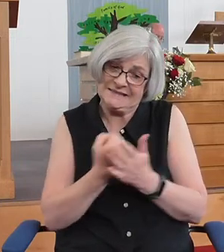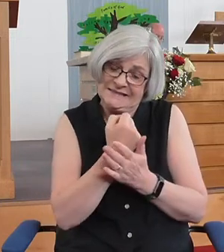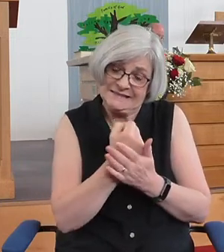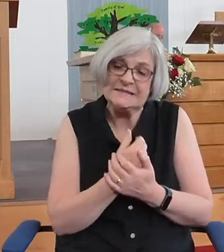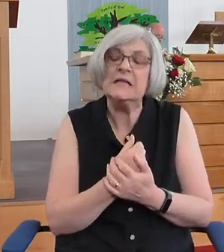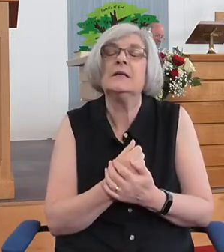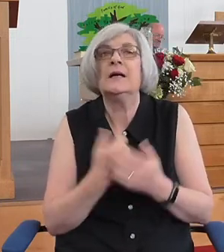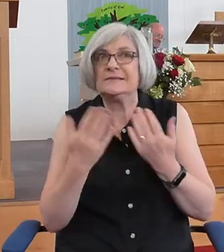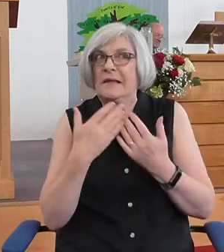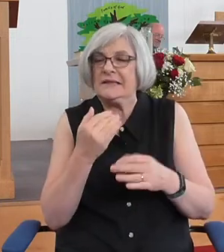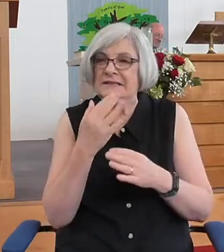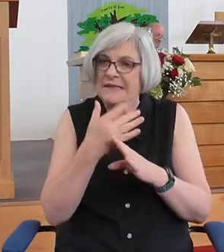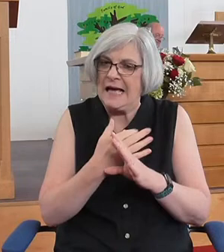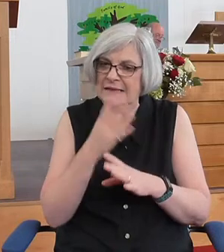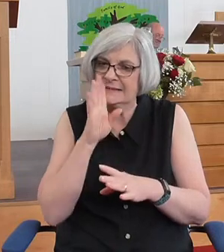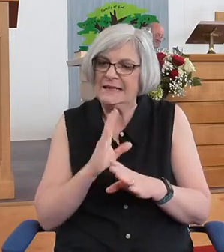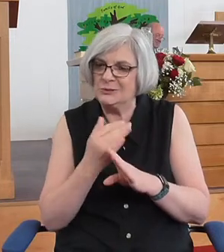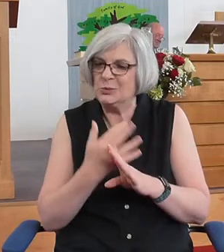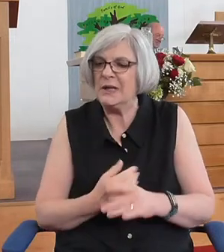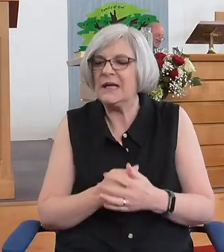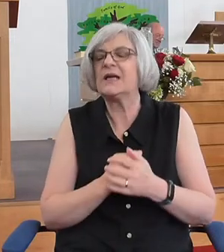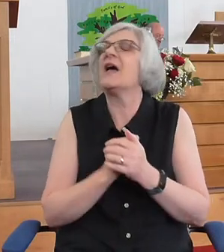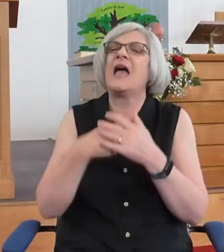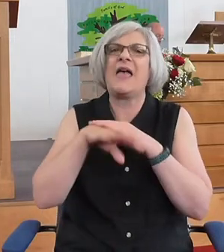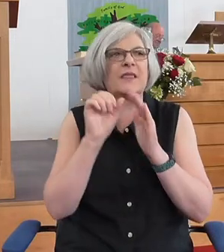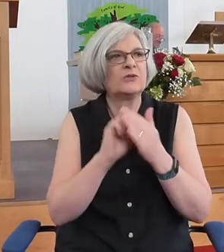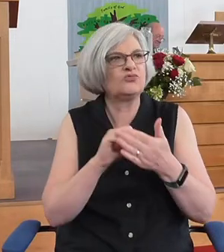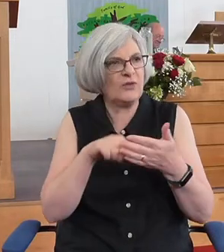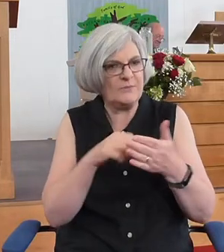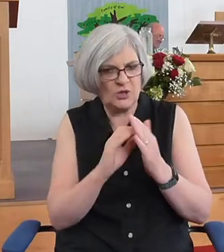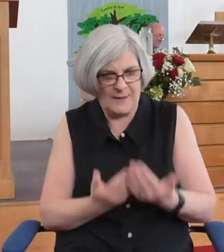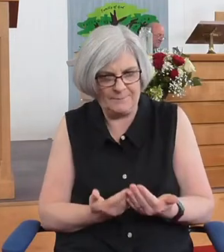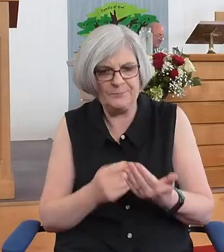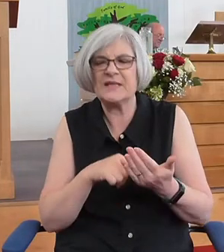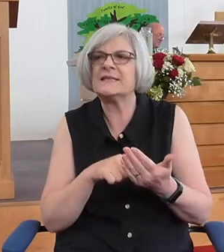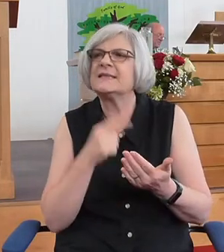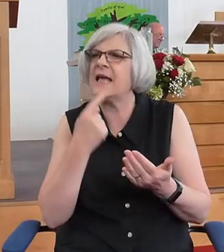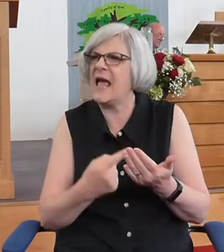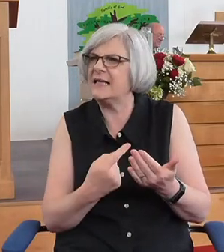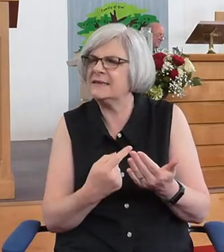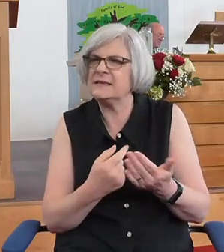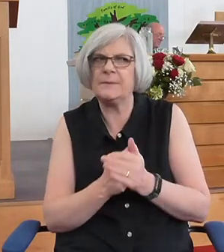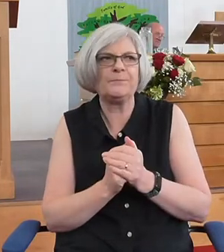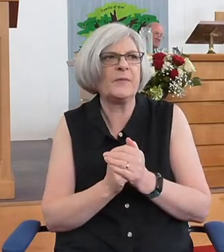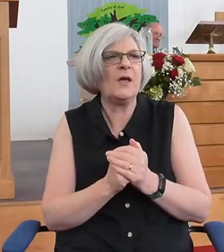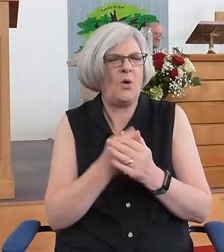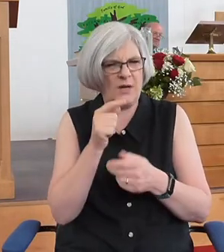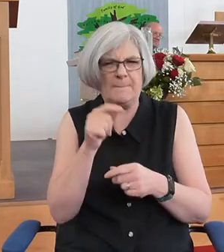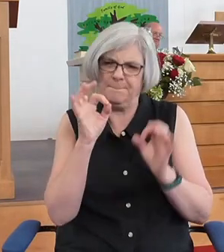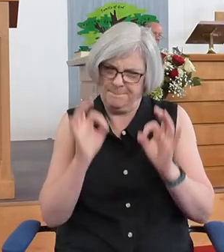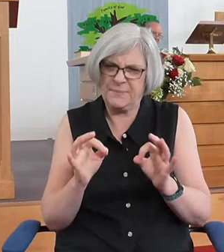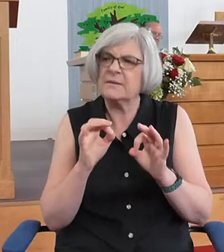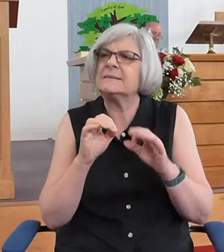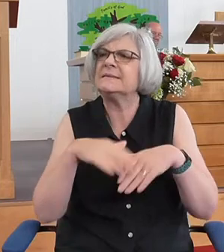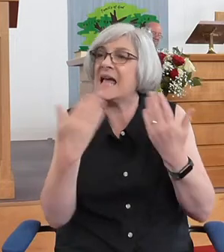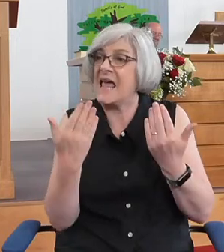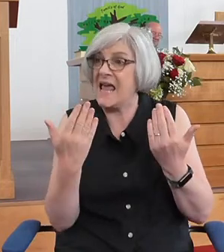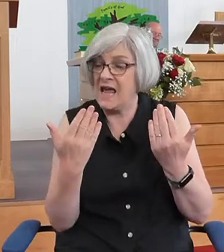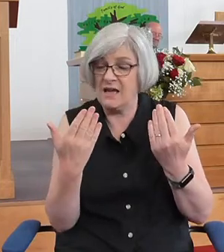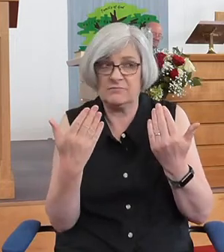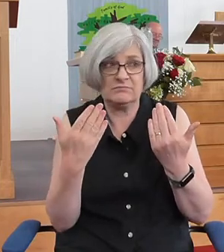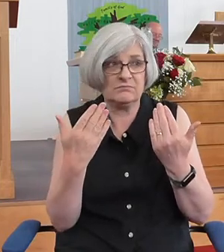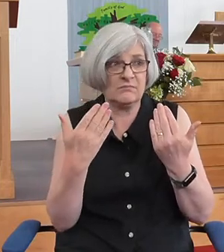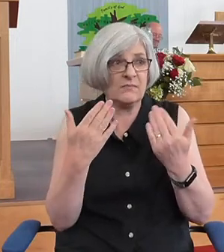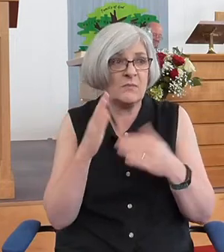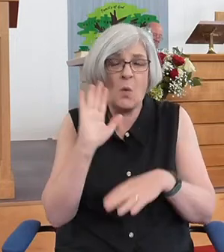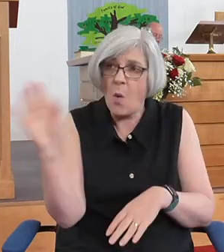tale. In this scripture, listen to it carefully, it says that on a certain day, all the